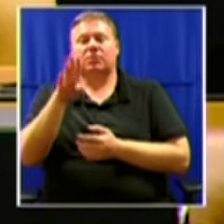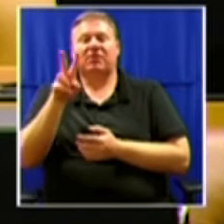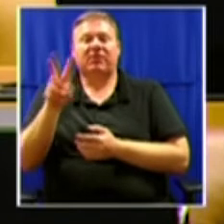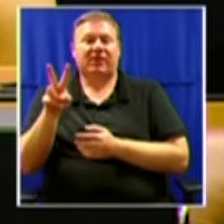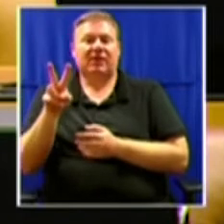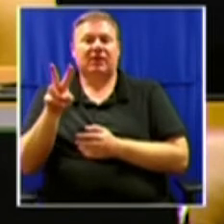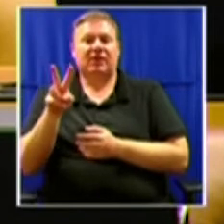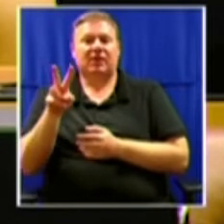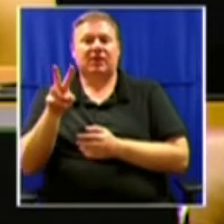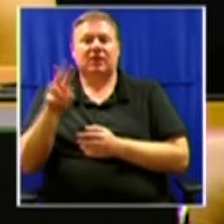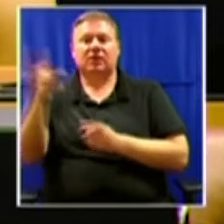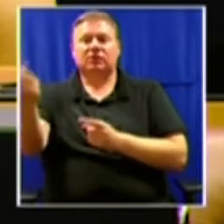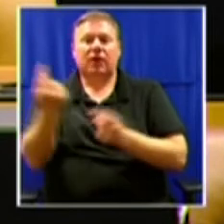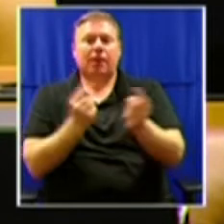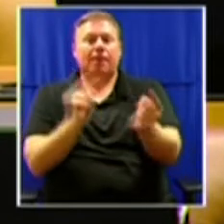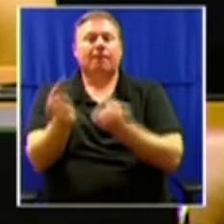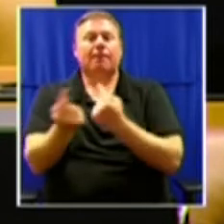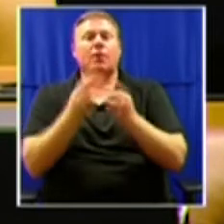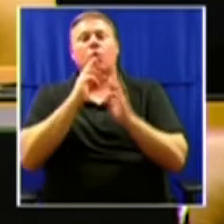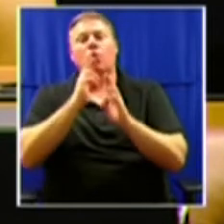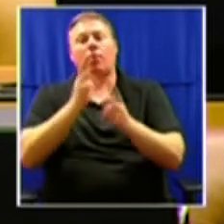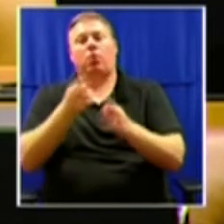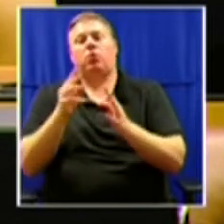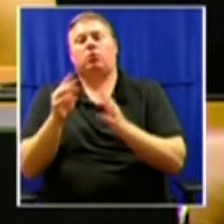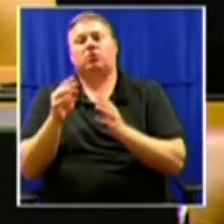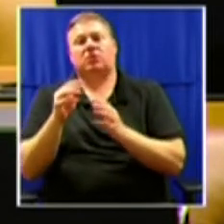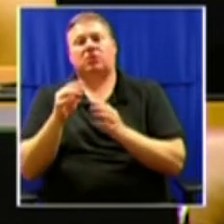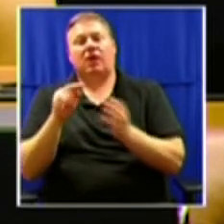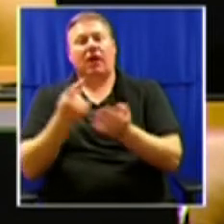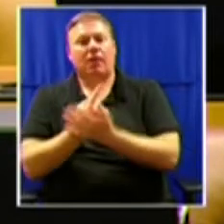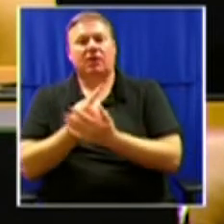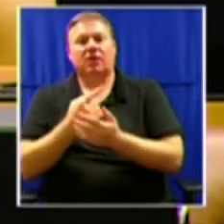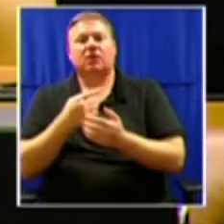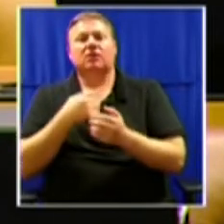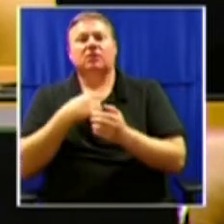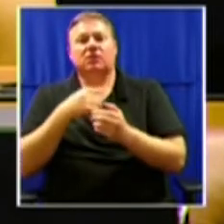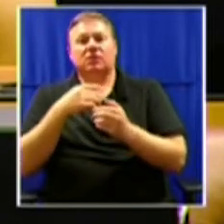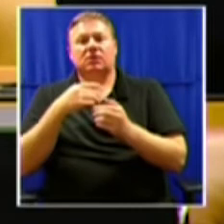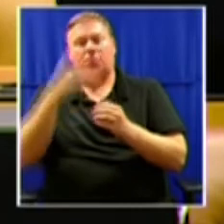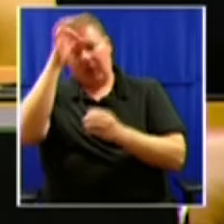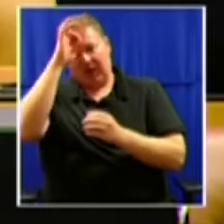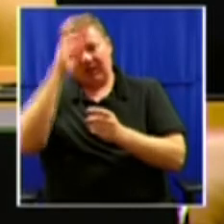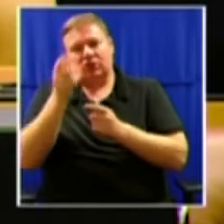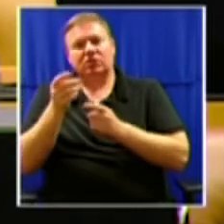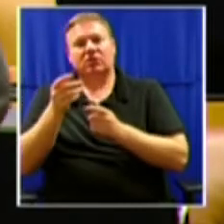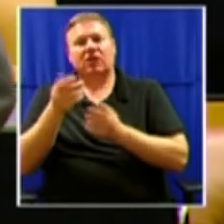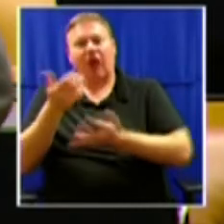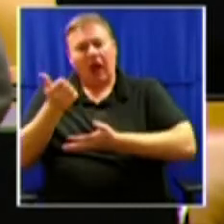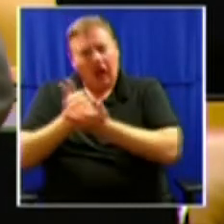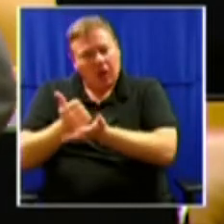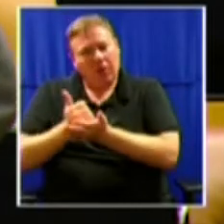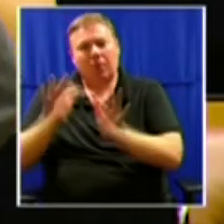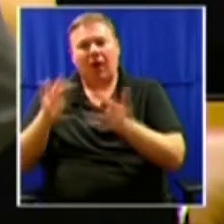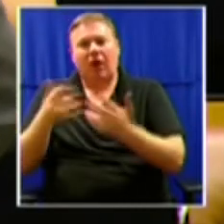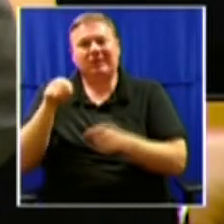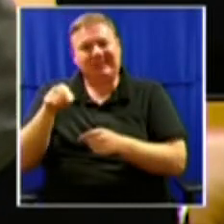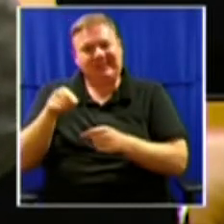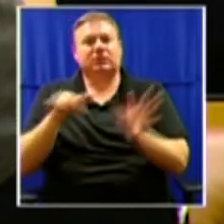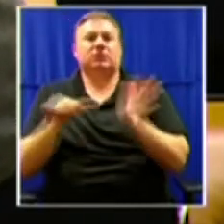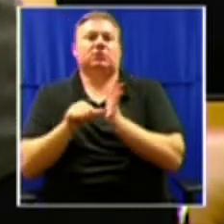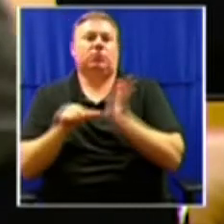violence are coming to report and how our police treat them. But as we have said, and